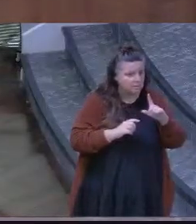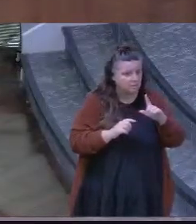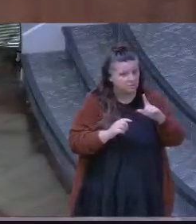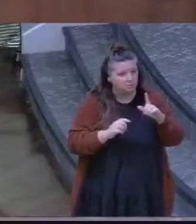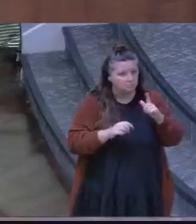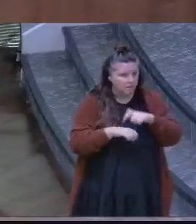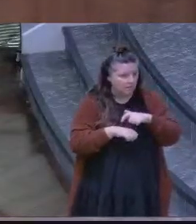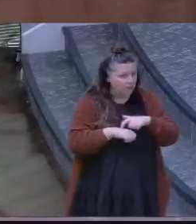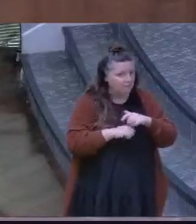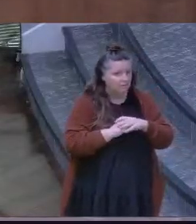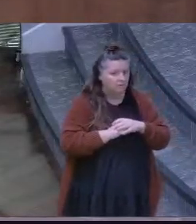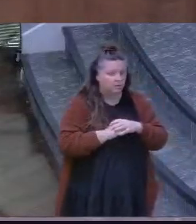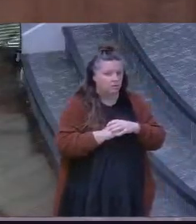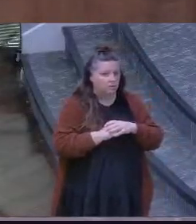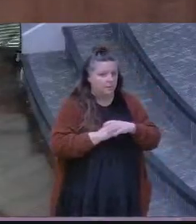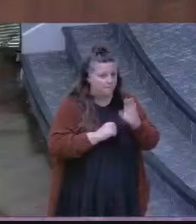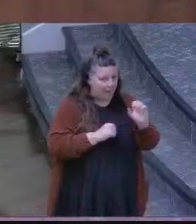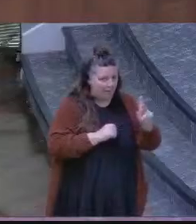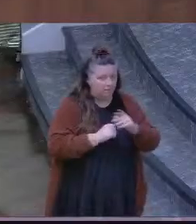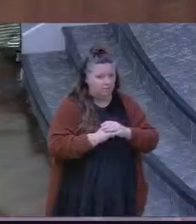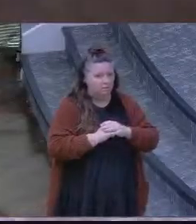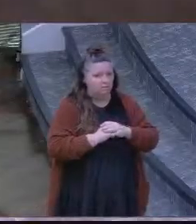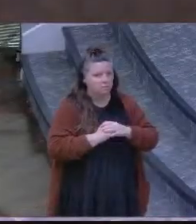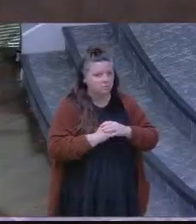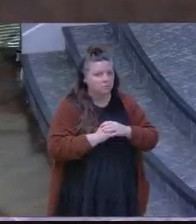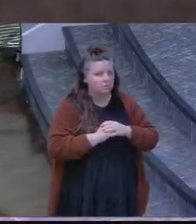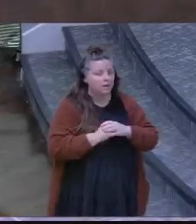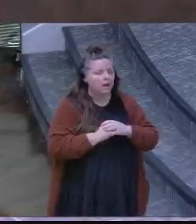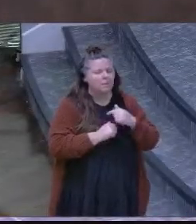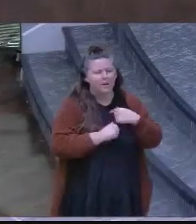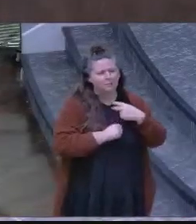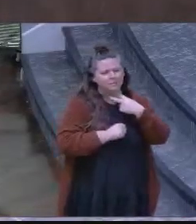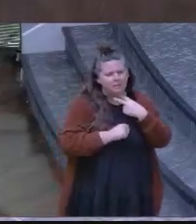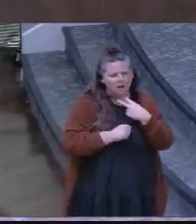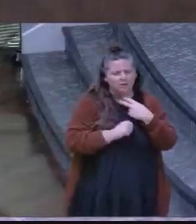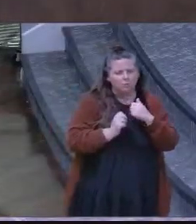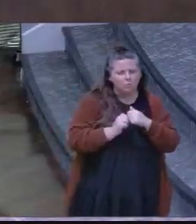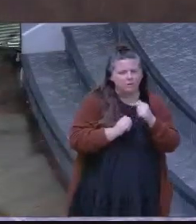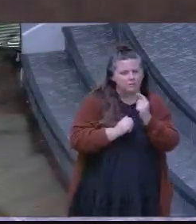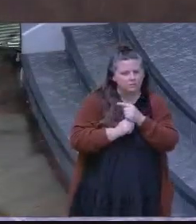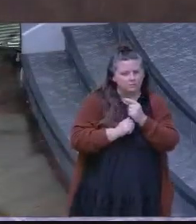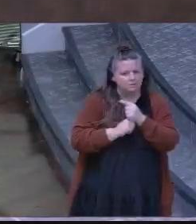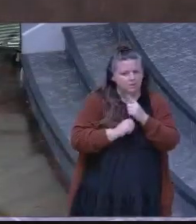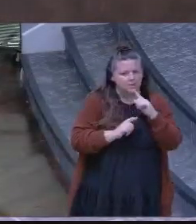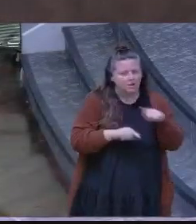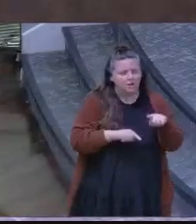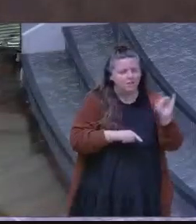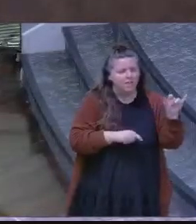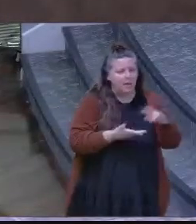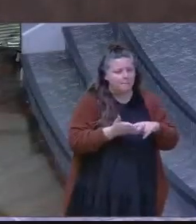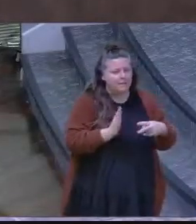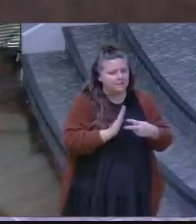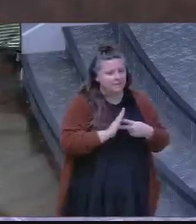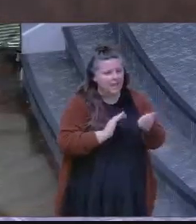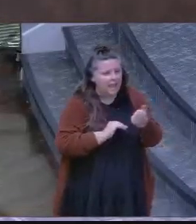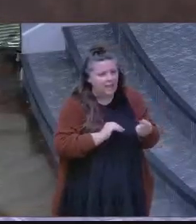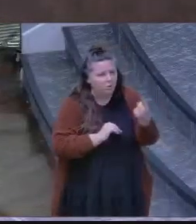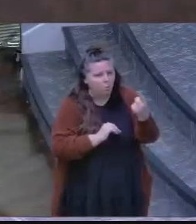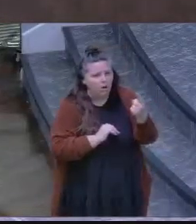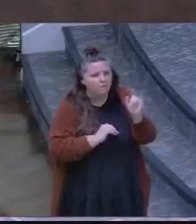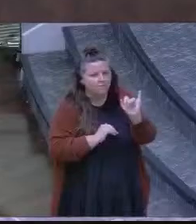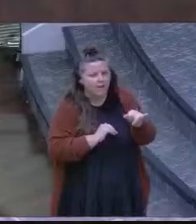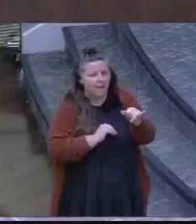education and sick leave bank. I guess I'm stuck here, though, because that means basically anyone that leaves